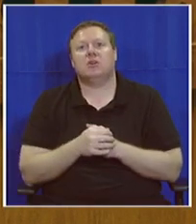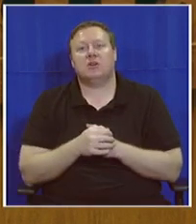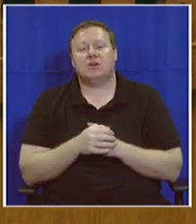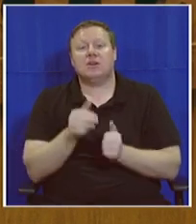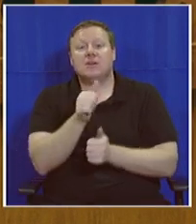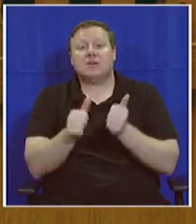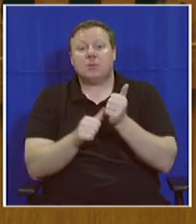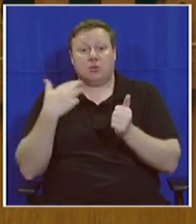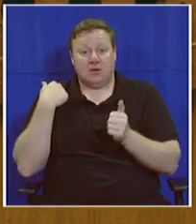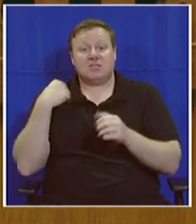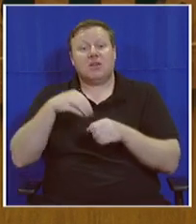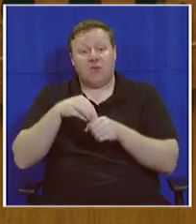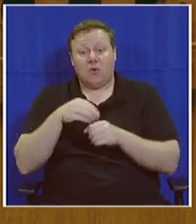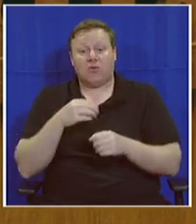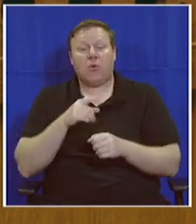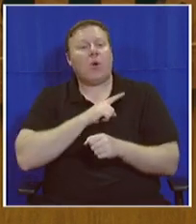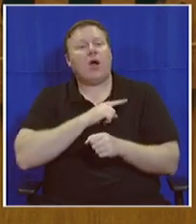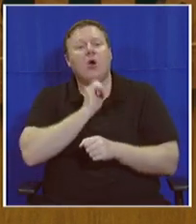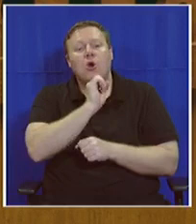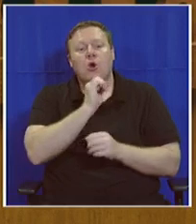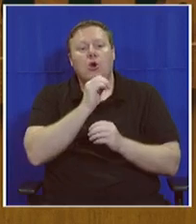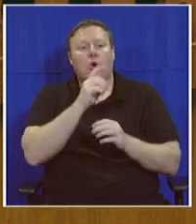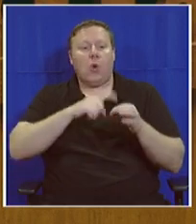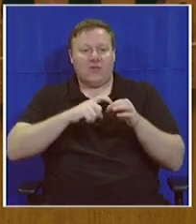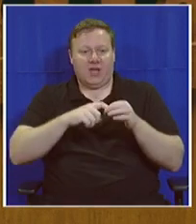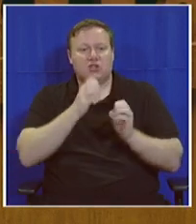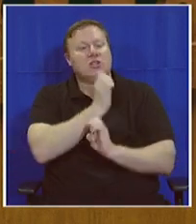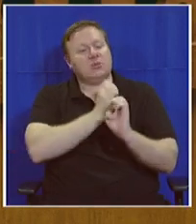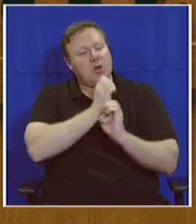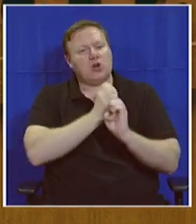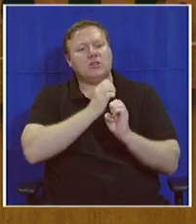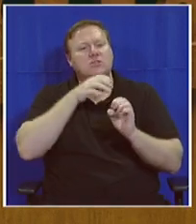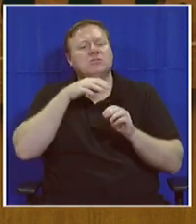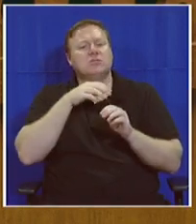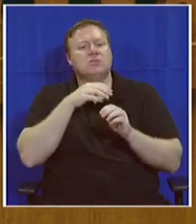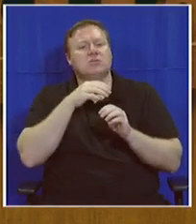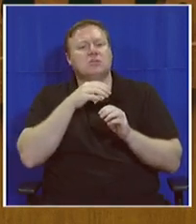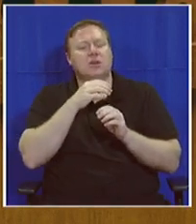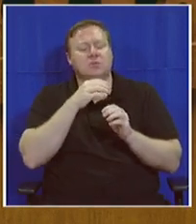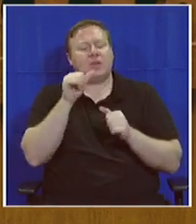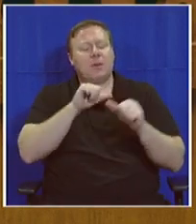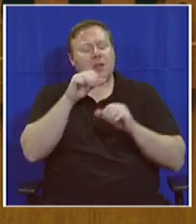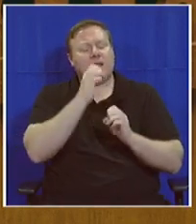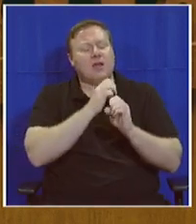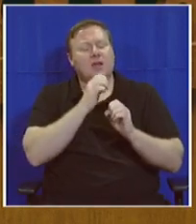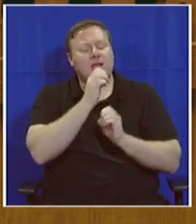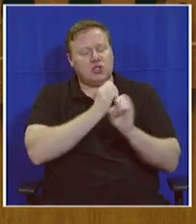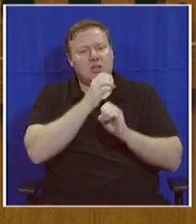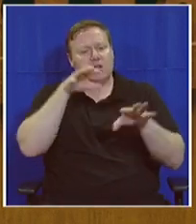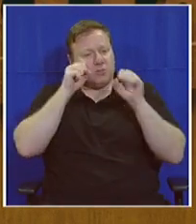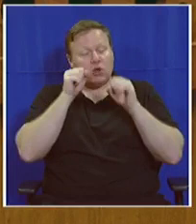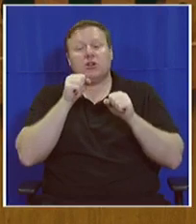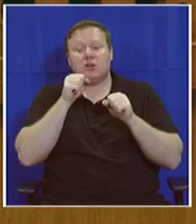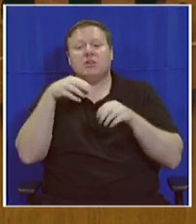particular interest, as her qualifications and experience as a chemical engineer working in the petroleum sector had given her